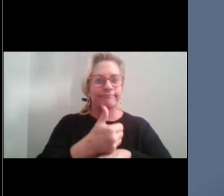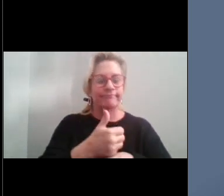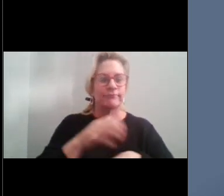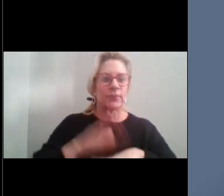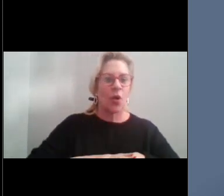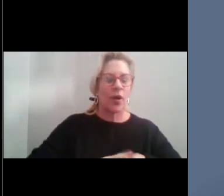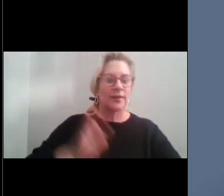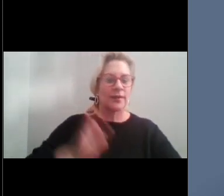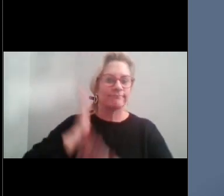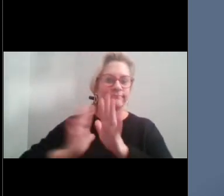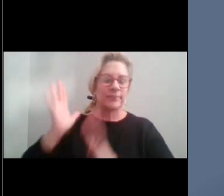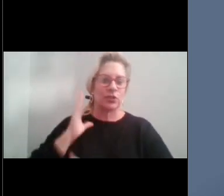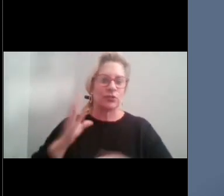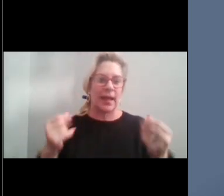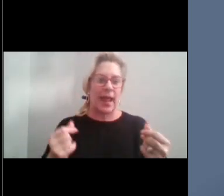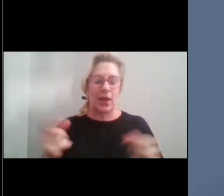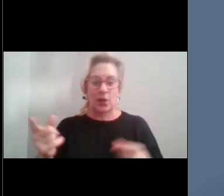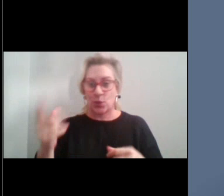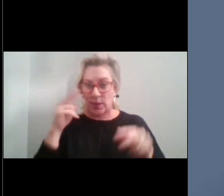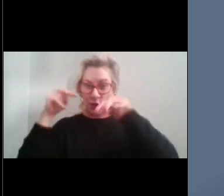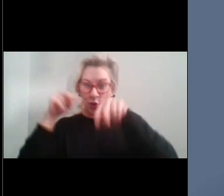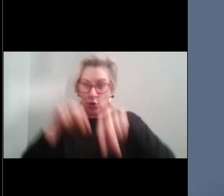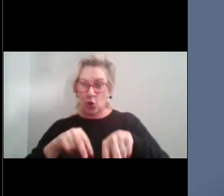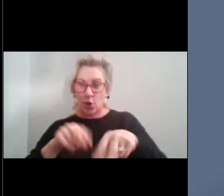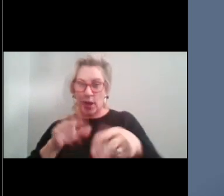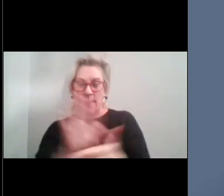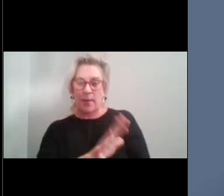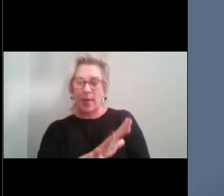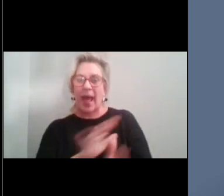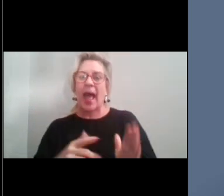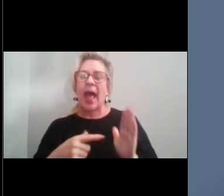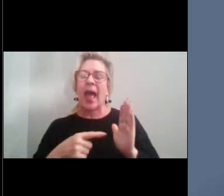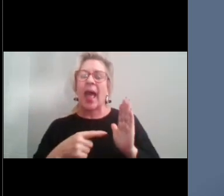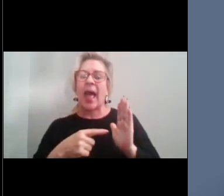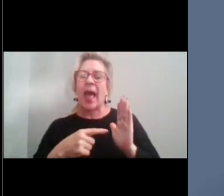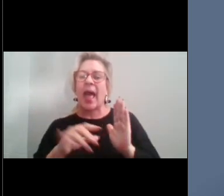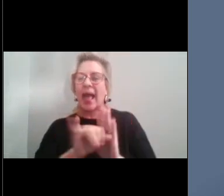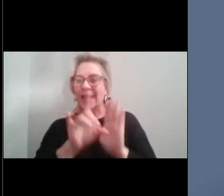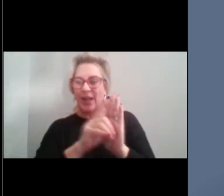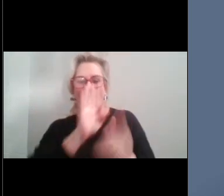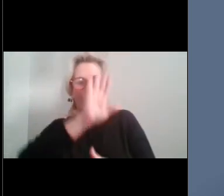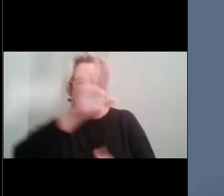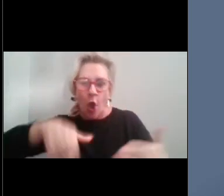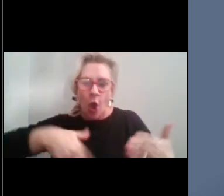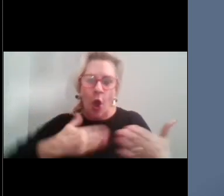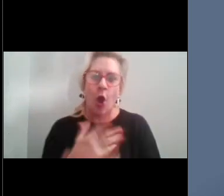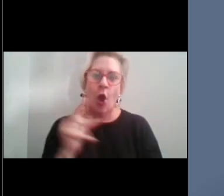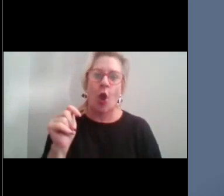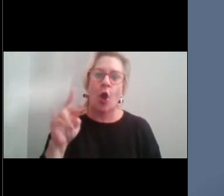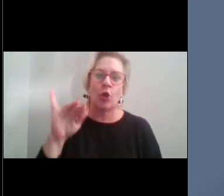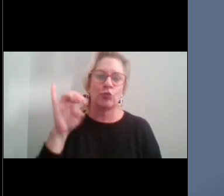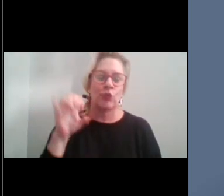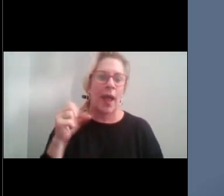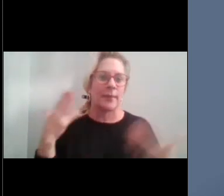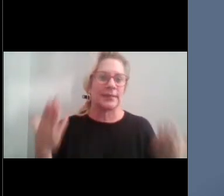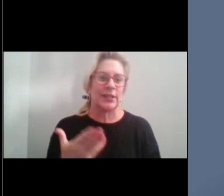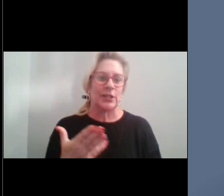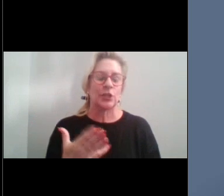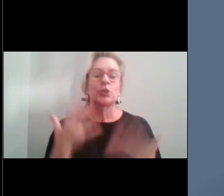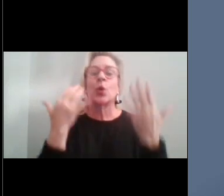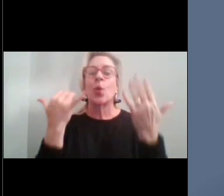have in front of you a piece of paper that identifies all of the tribes in the two counties. And so without further